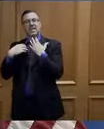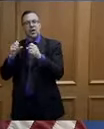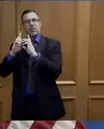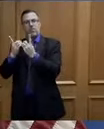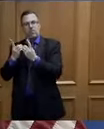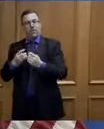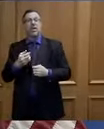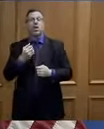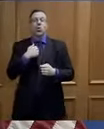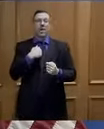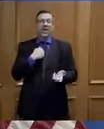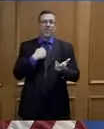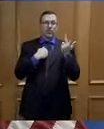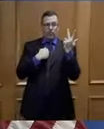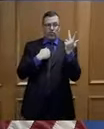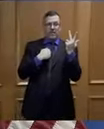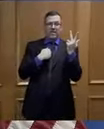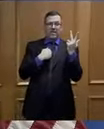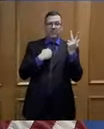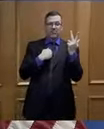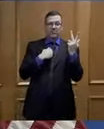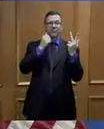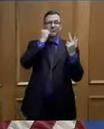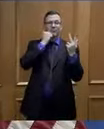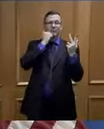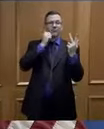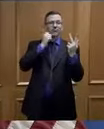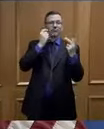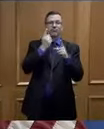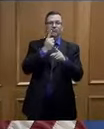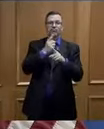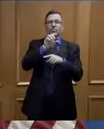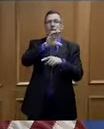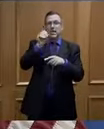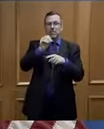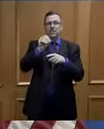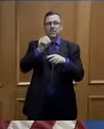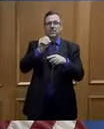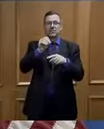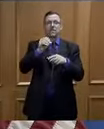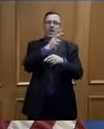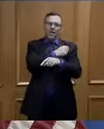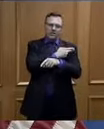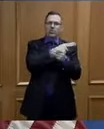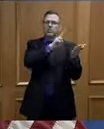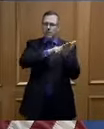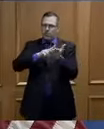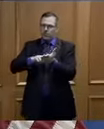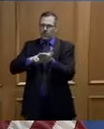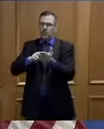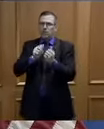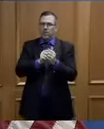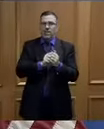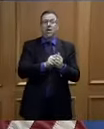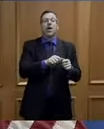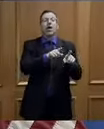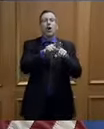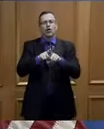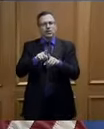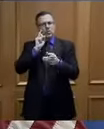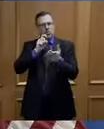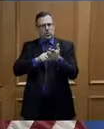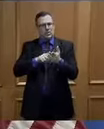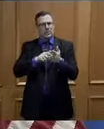the state that almost every provider and hospital are contracted with in some form or fashion. We are also starting to see